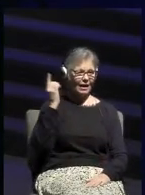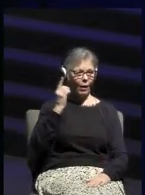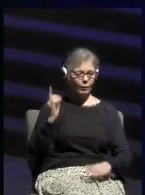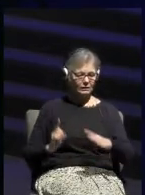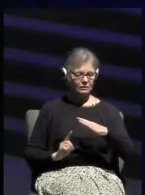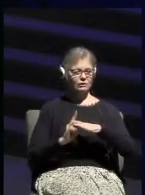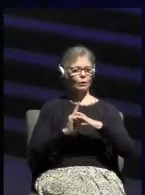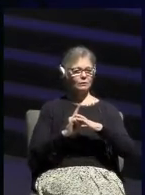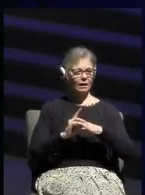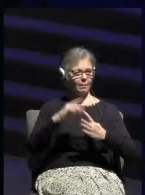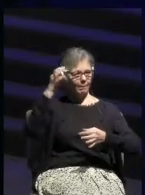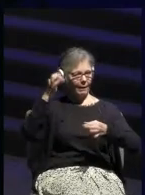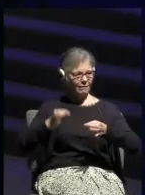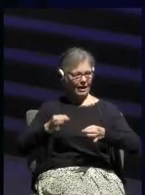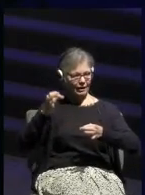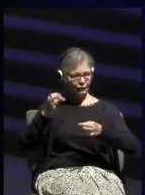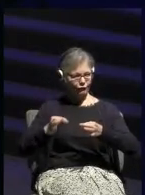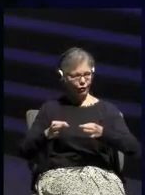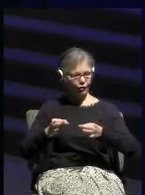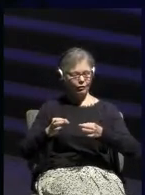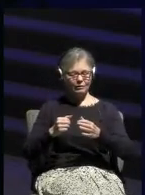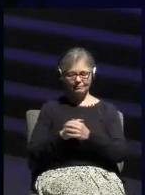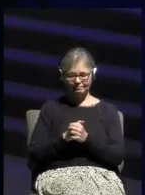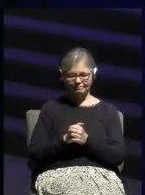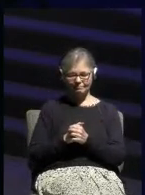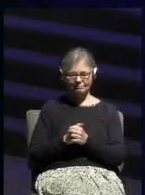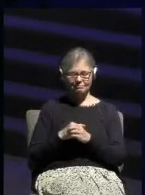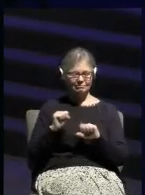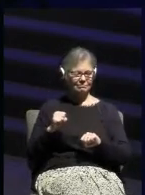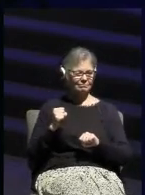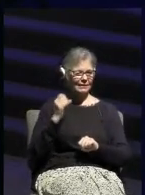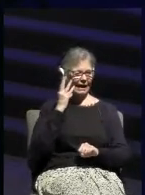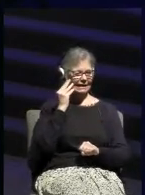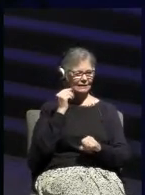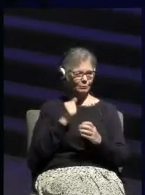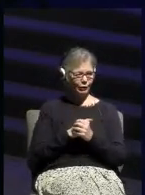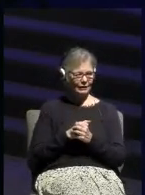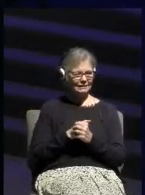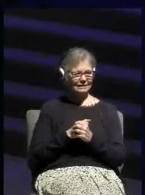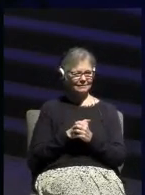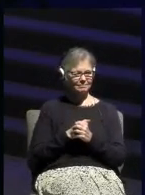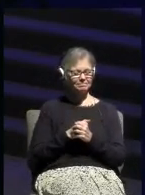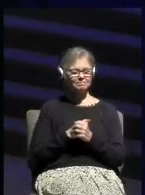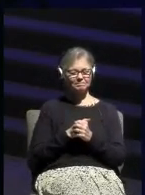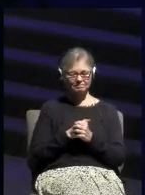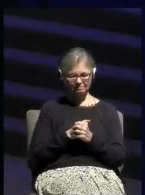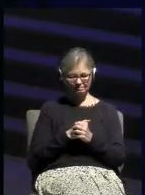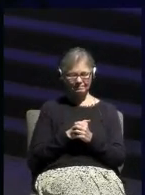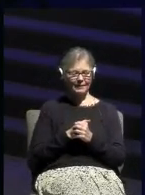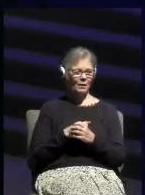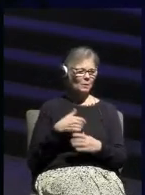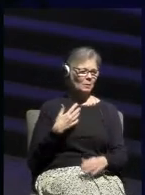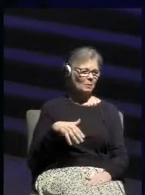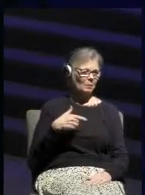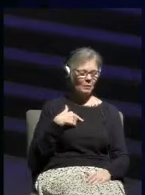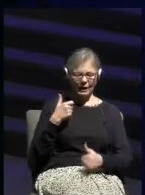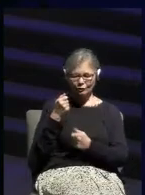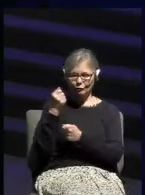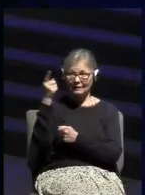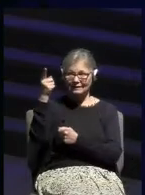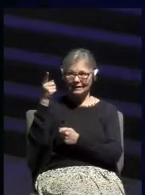God's faithfulness is seen in the lives of those who trust in